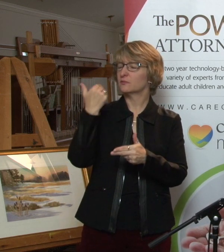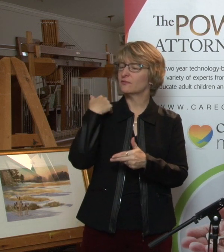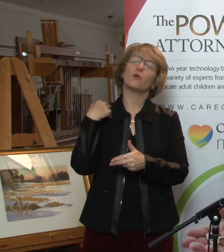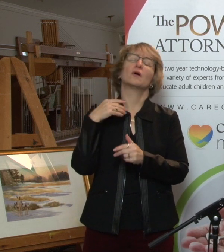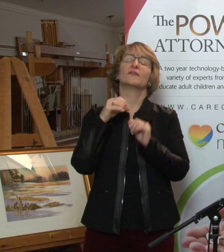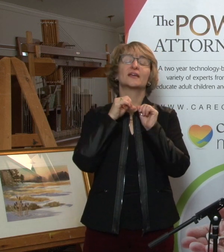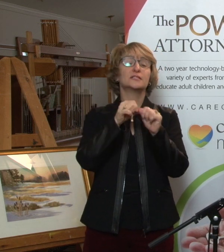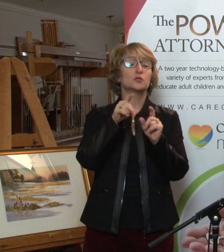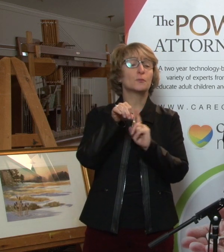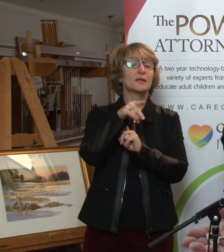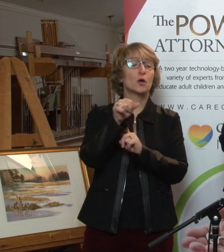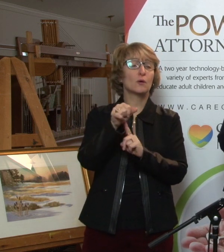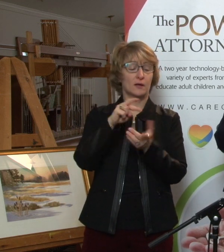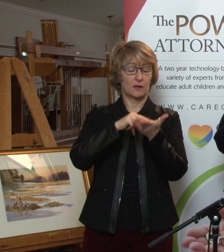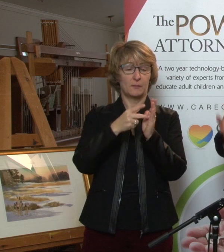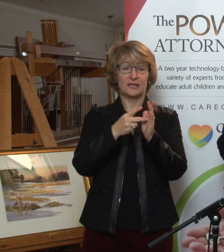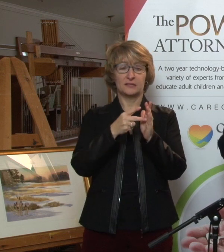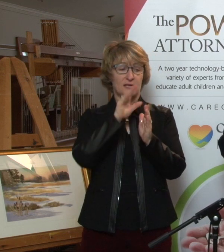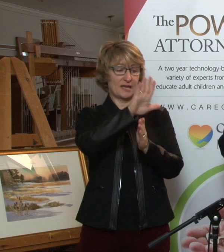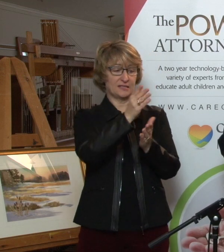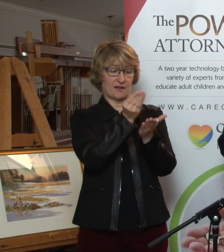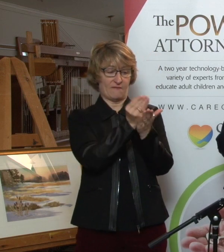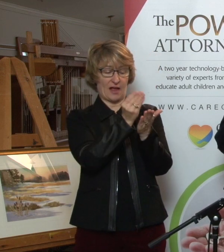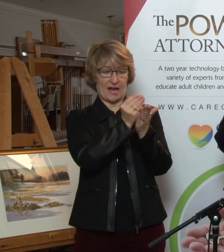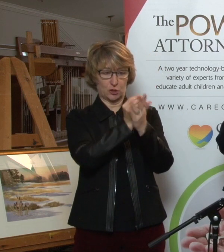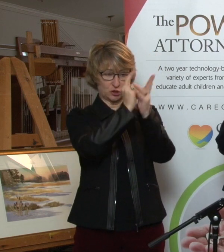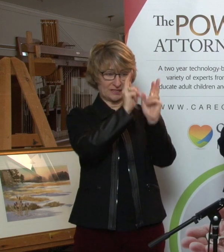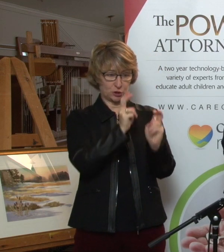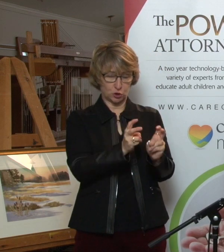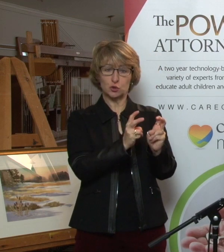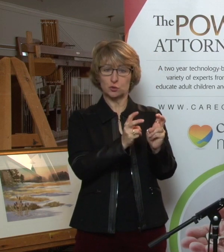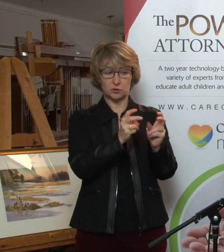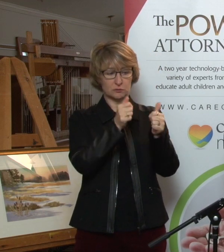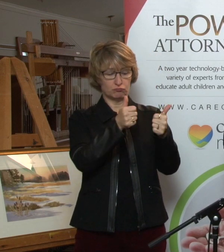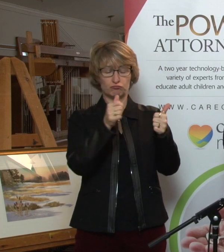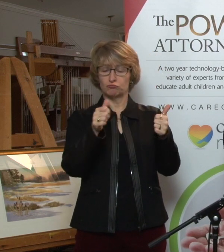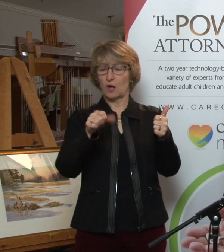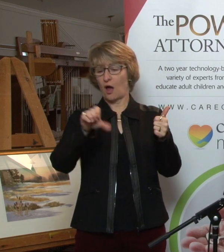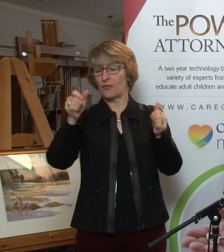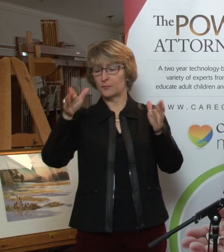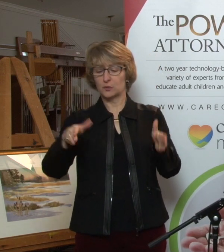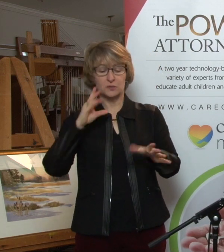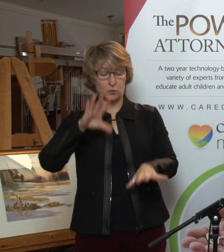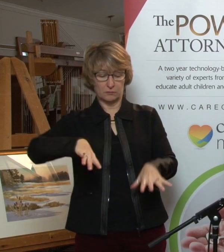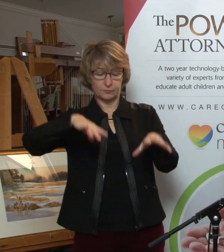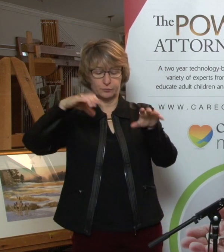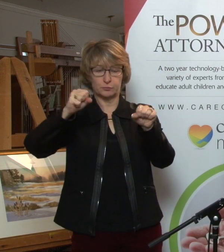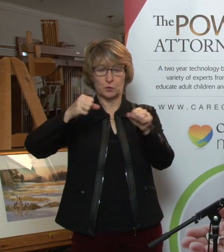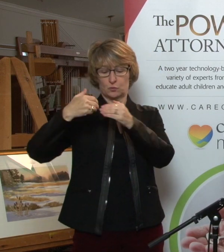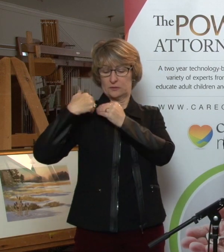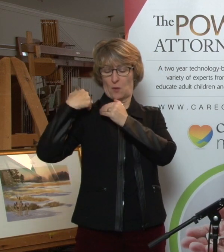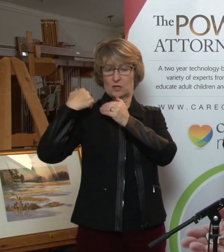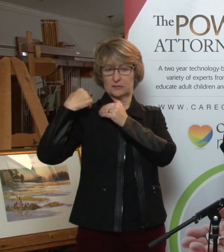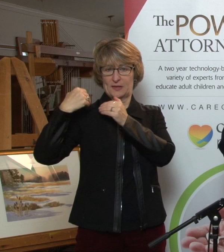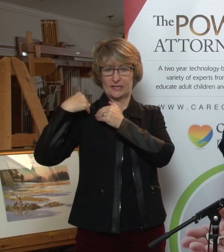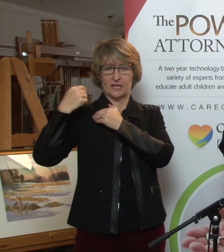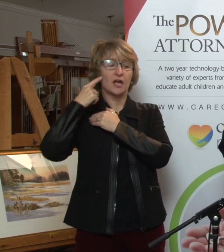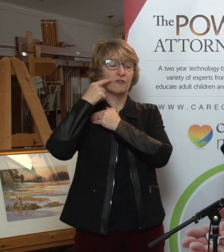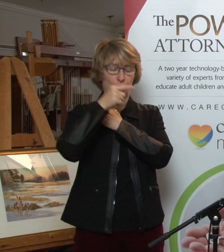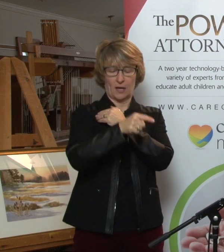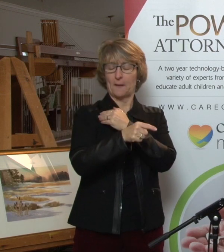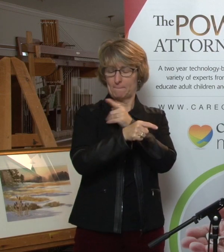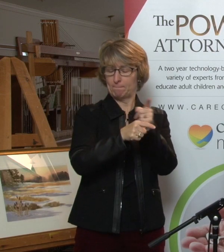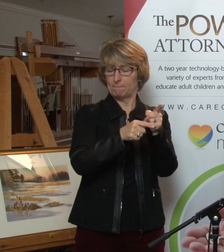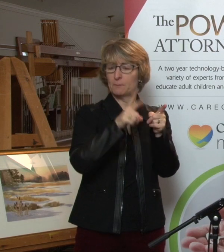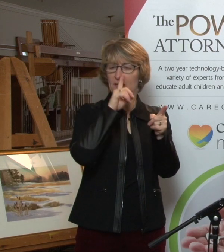before, that means it covers his financial affairs and allows his family members to act for him as he is deemed, at this